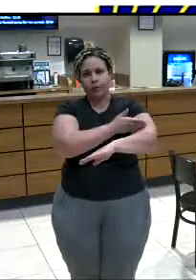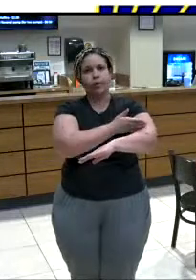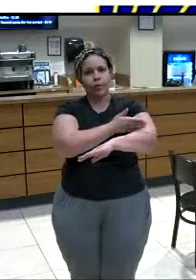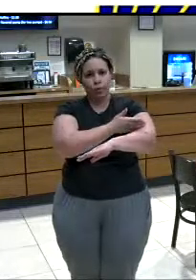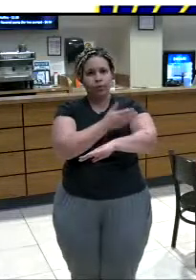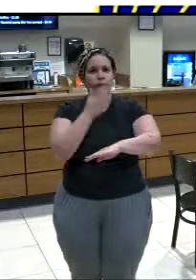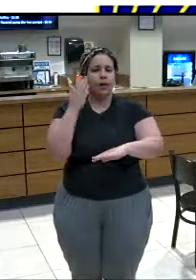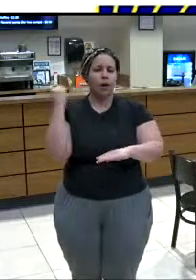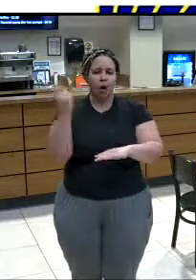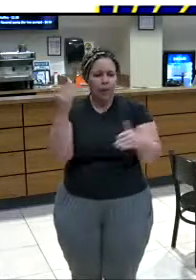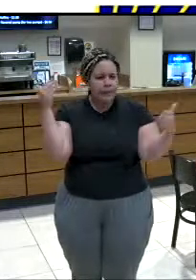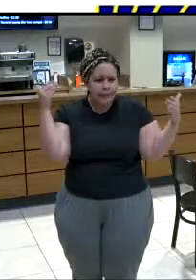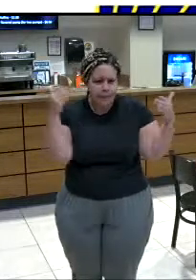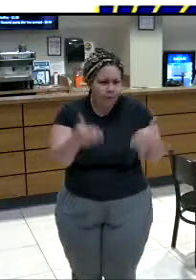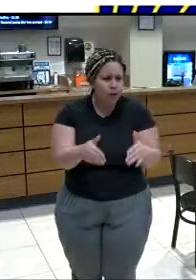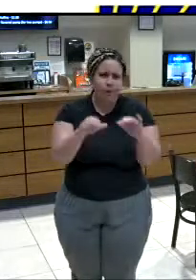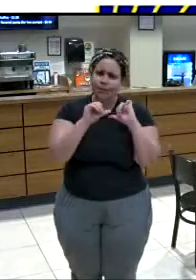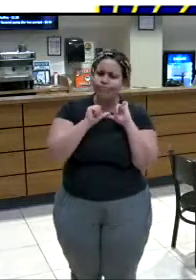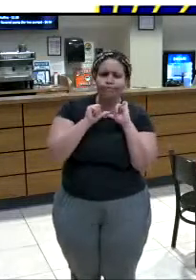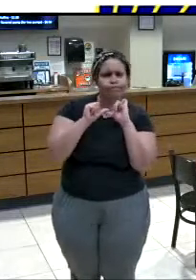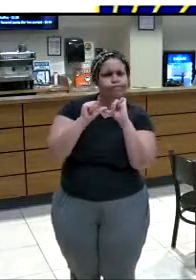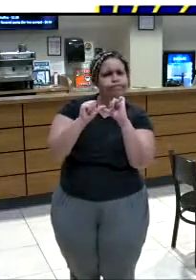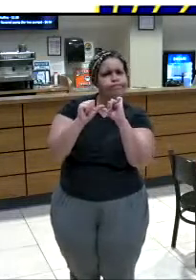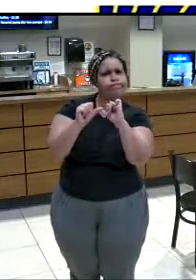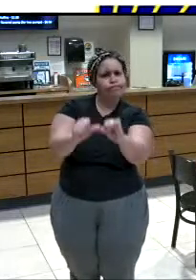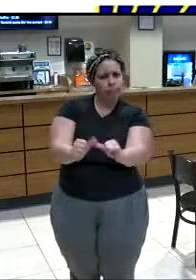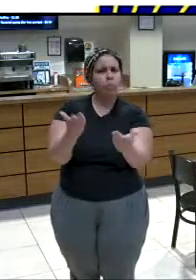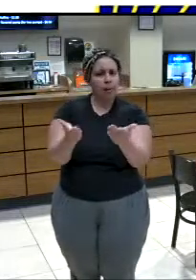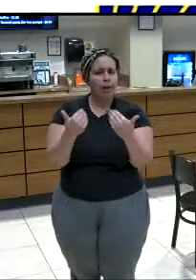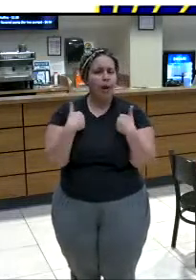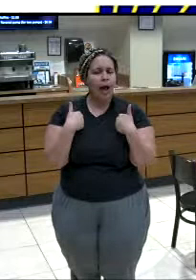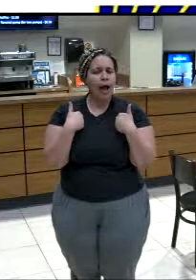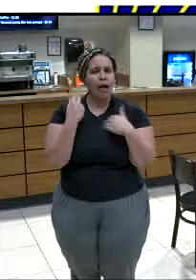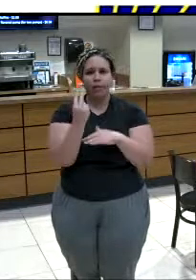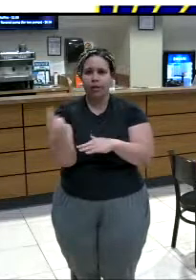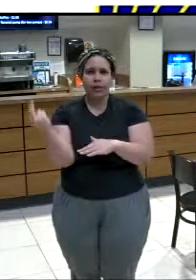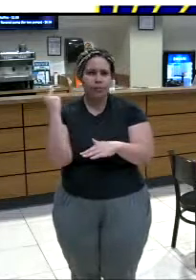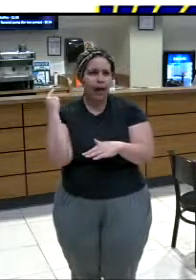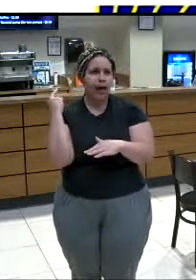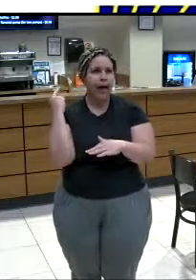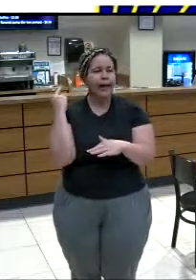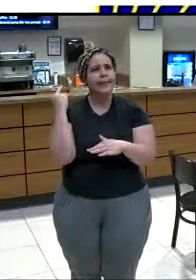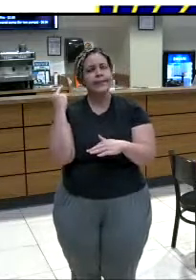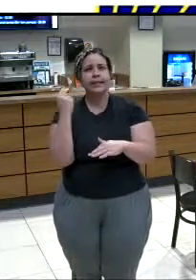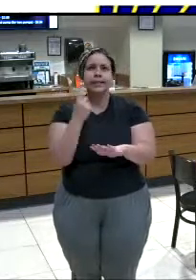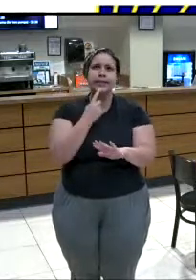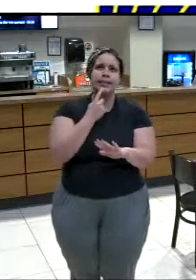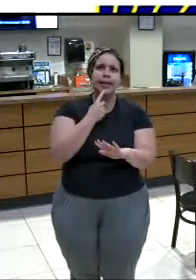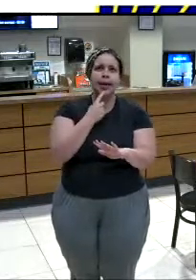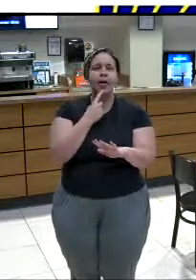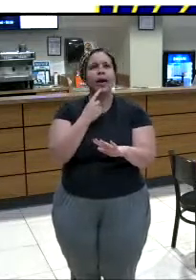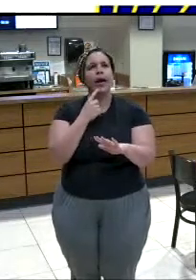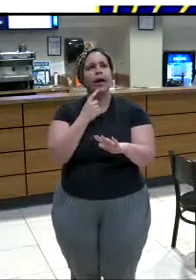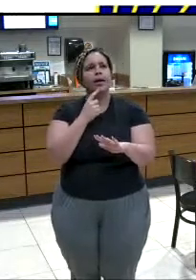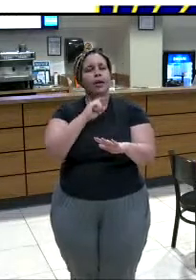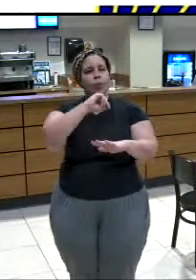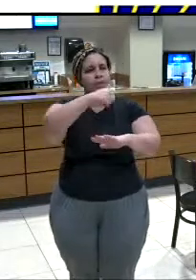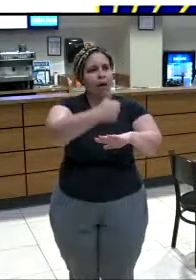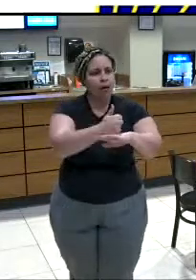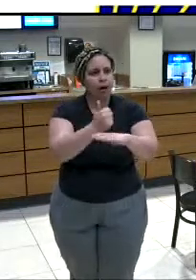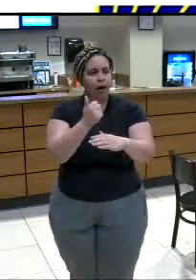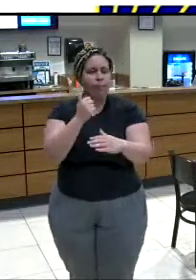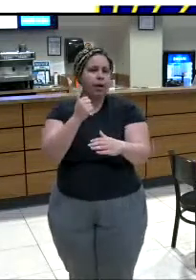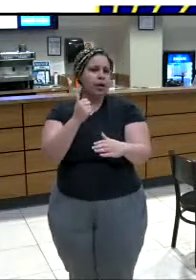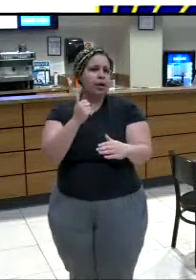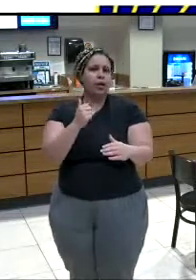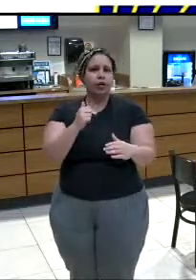a continuous improvement cycle where we would go back and we would say, we implemented it or we piloted it, we implemented